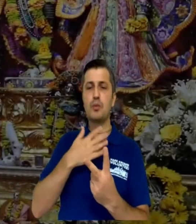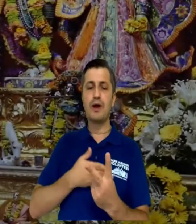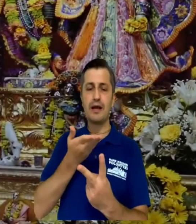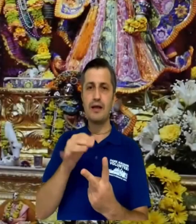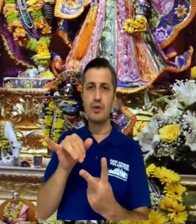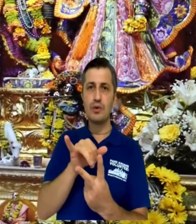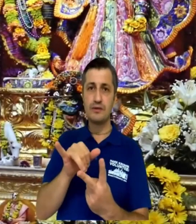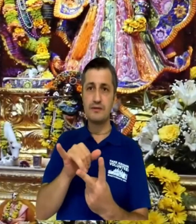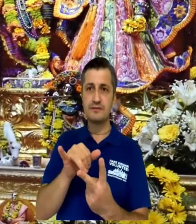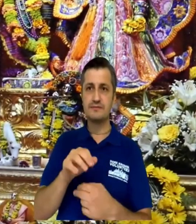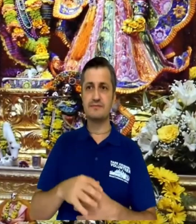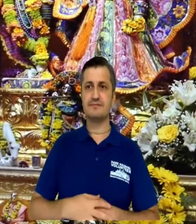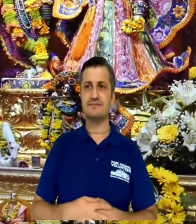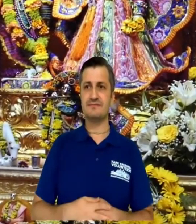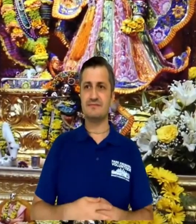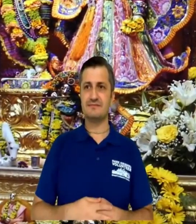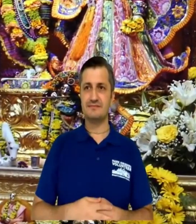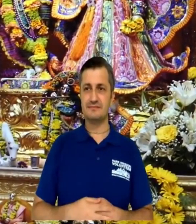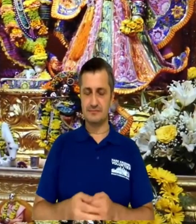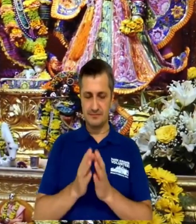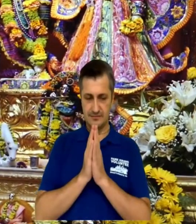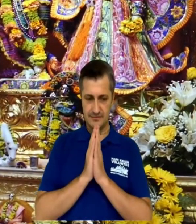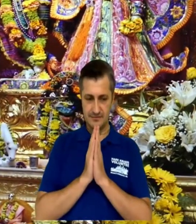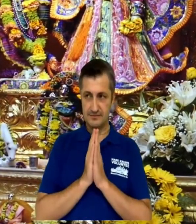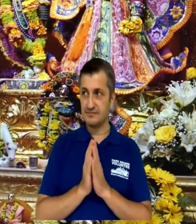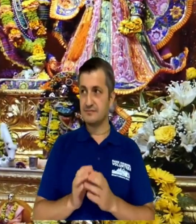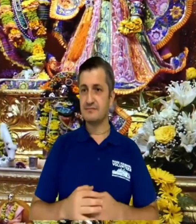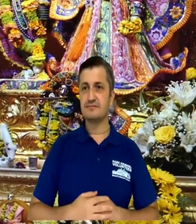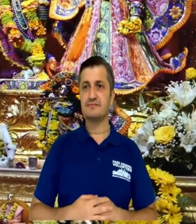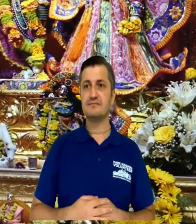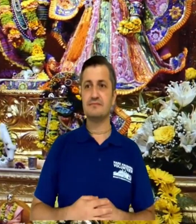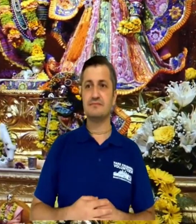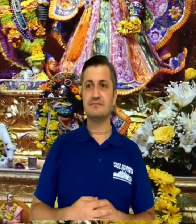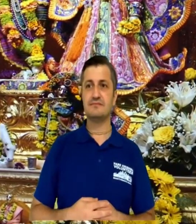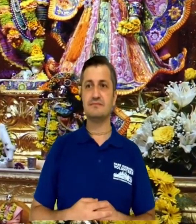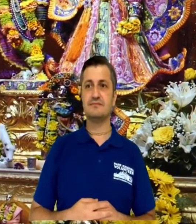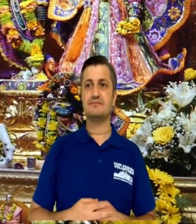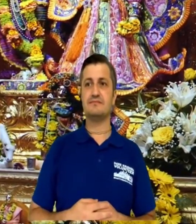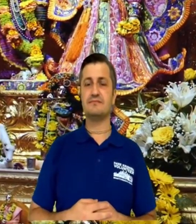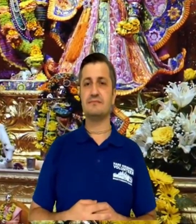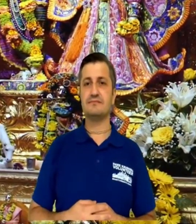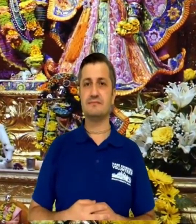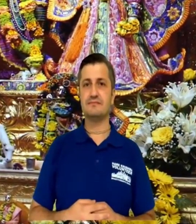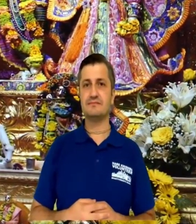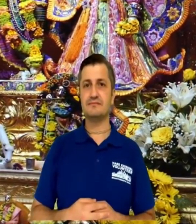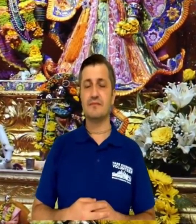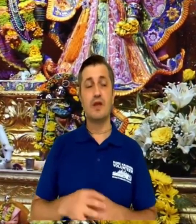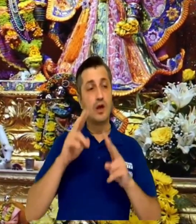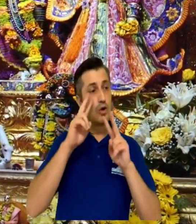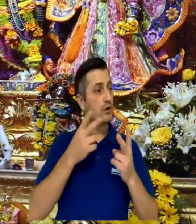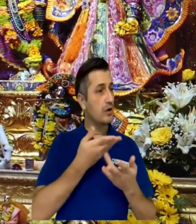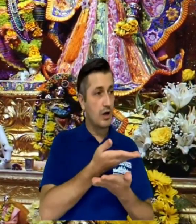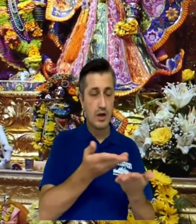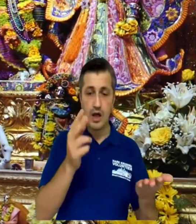and obviously when we see everything around us, we should try and remember Krishna's greatness. So on that note, does